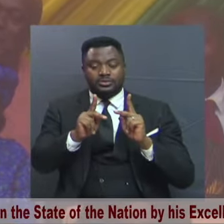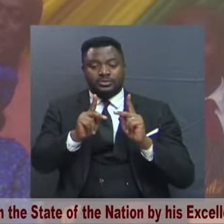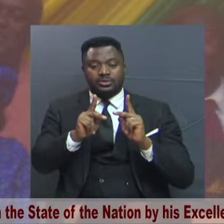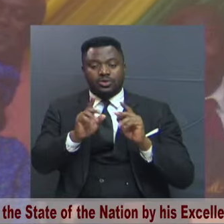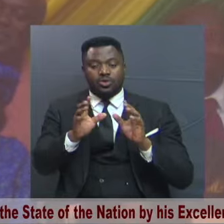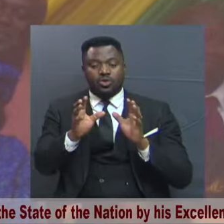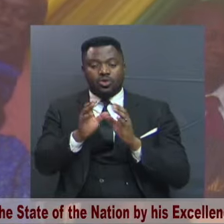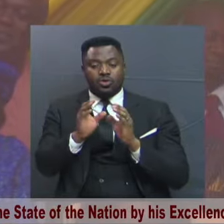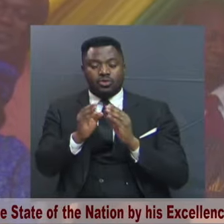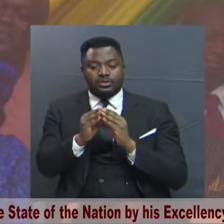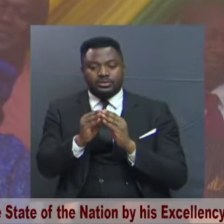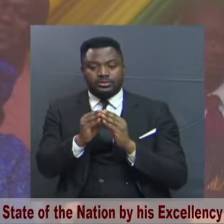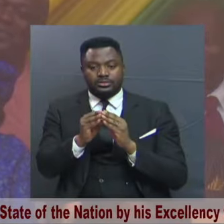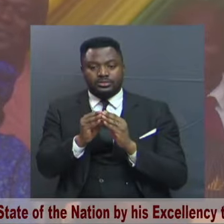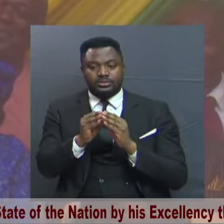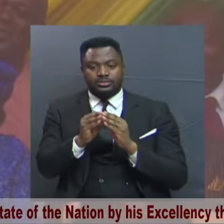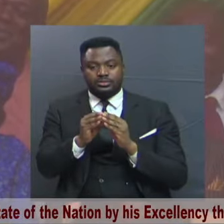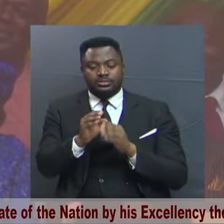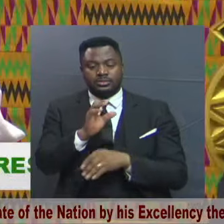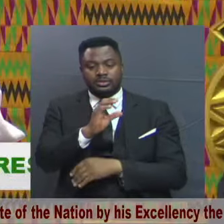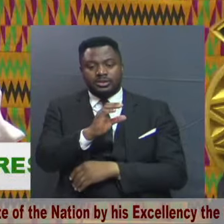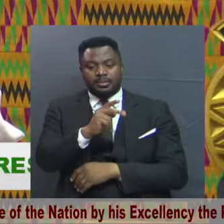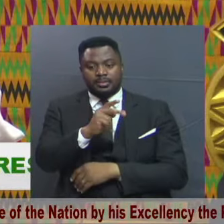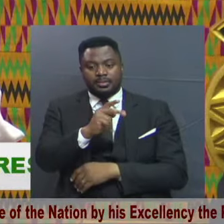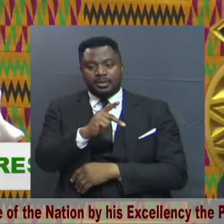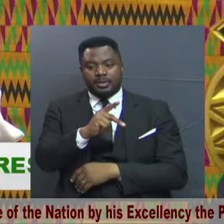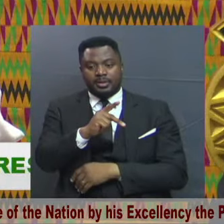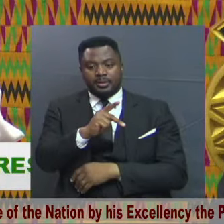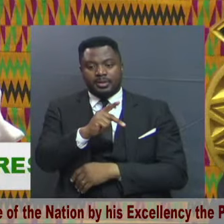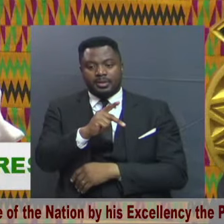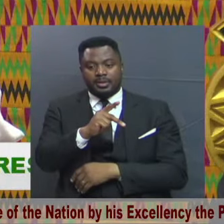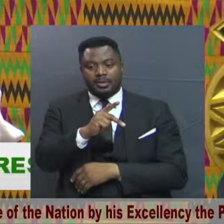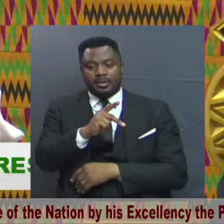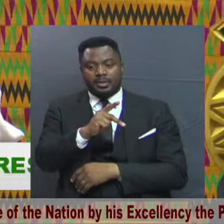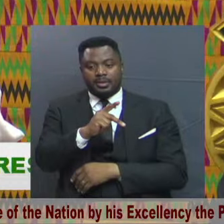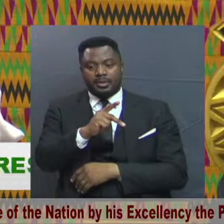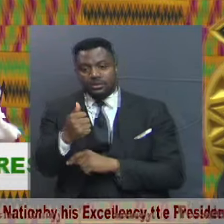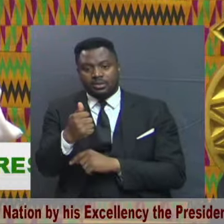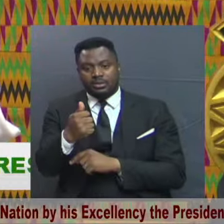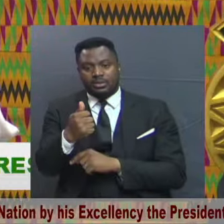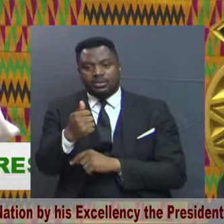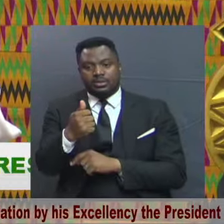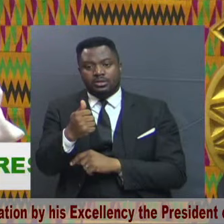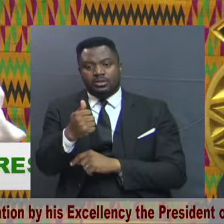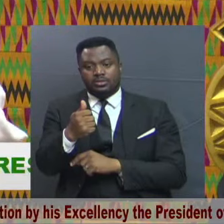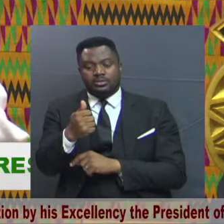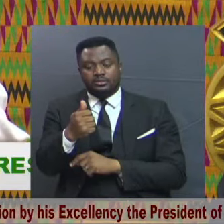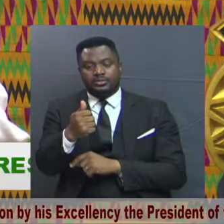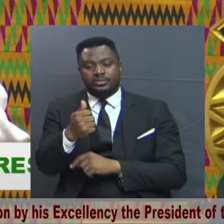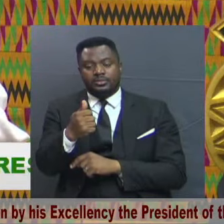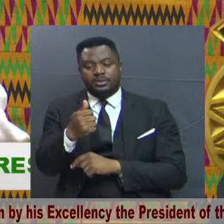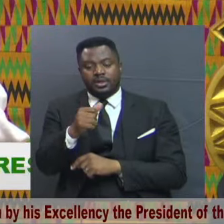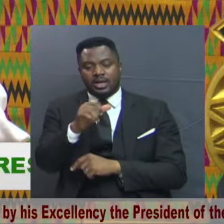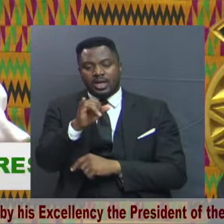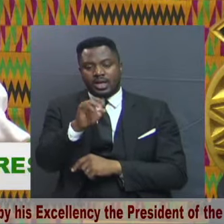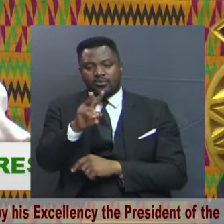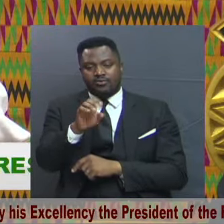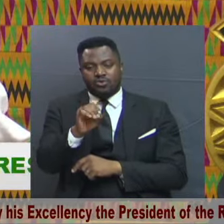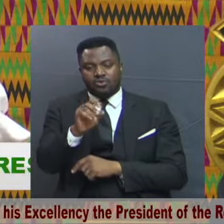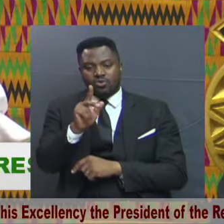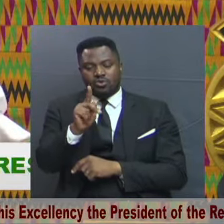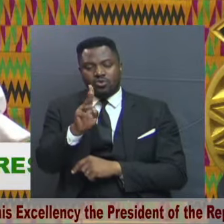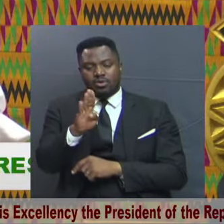Congress we also have in our midst Mr Ivor CER